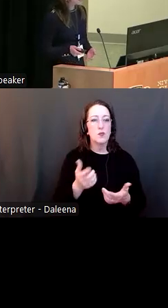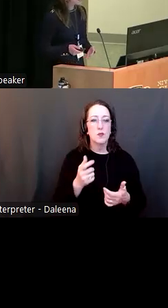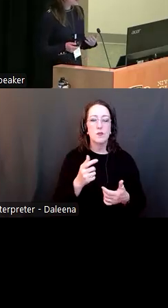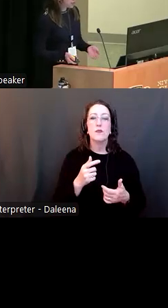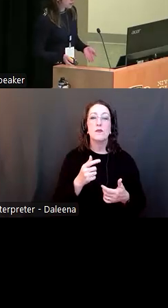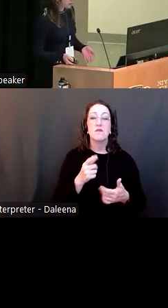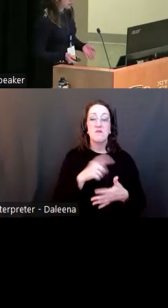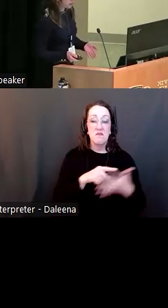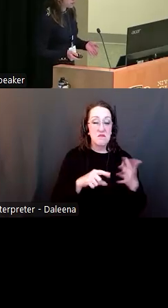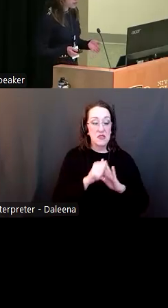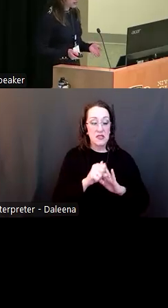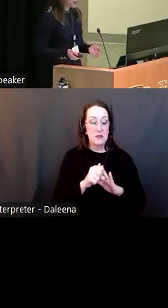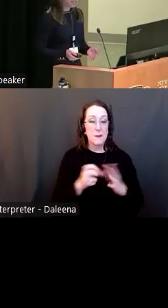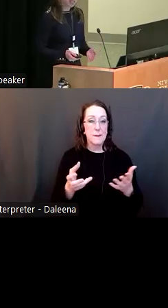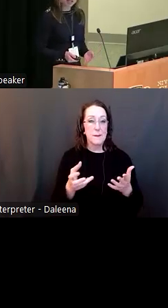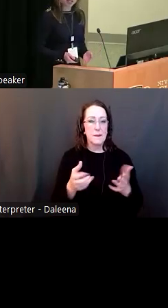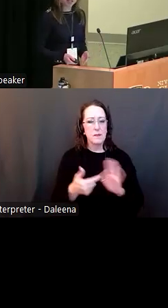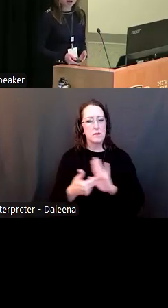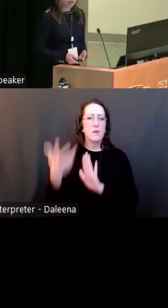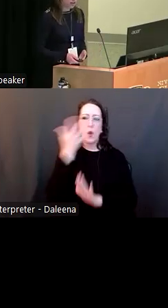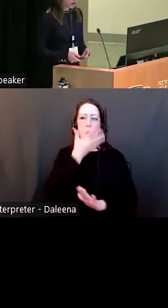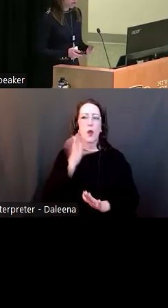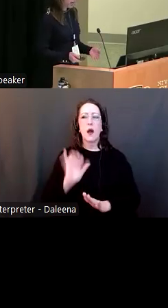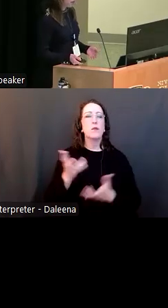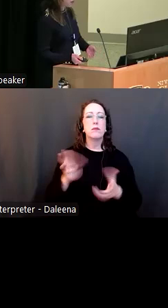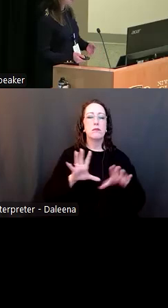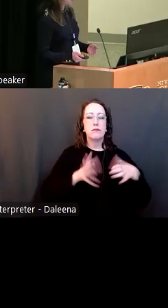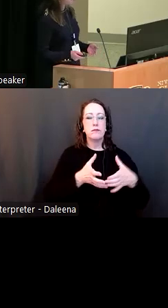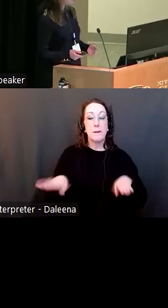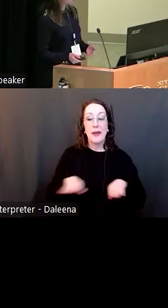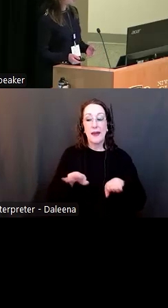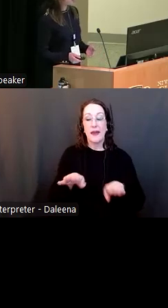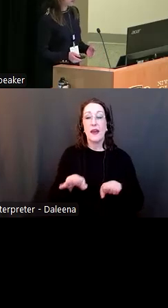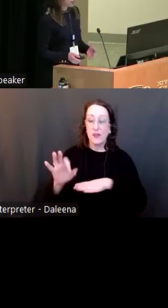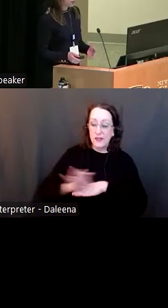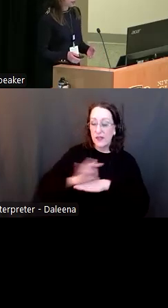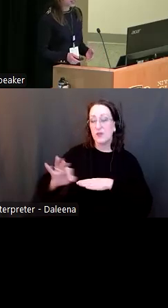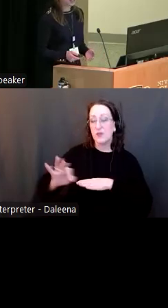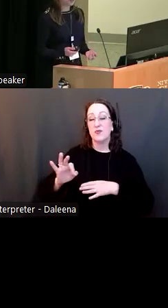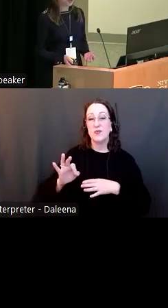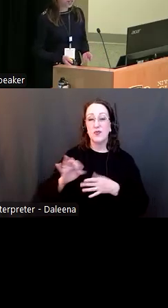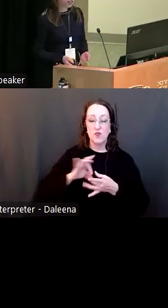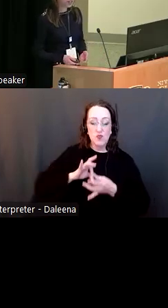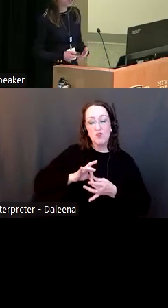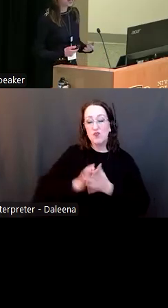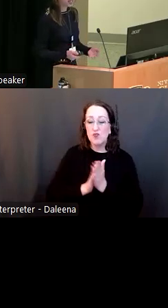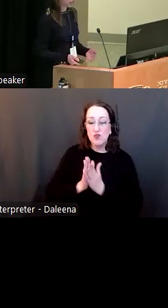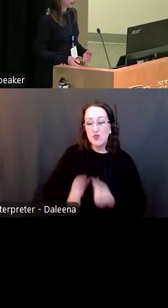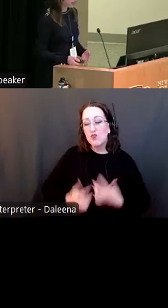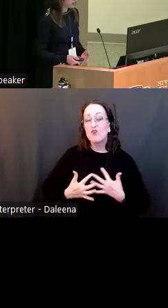These symptoms present as a collection of behaviors and functions related to